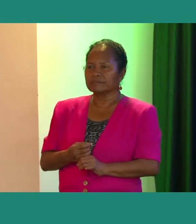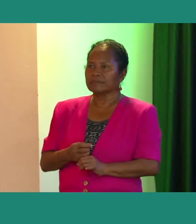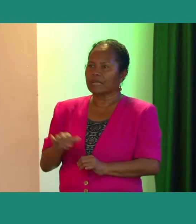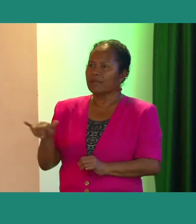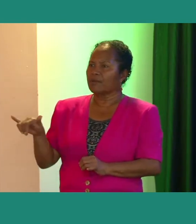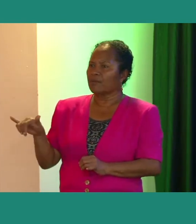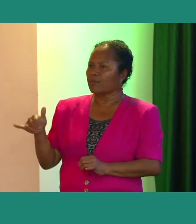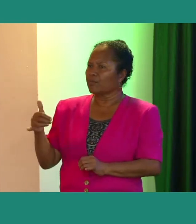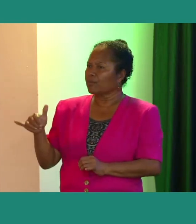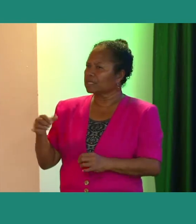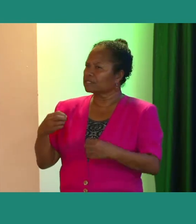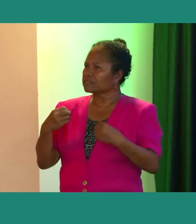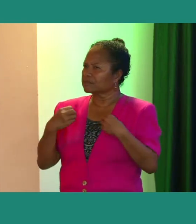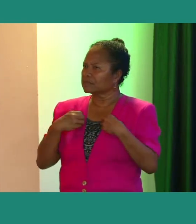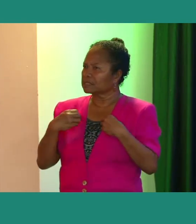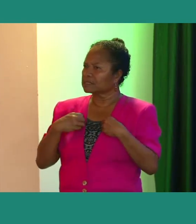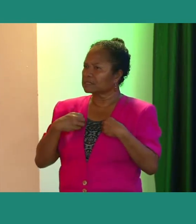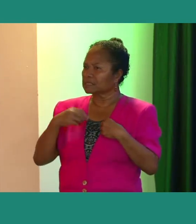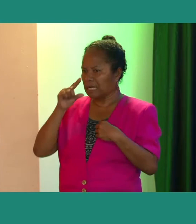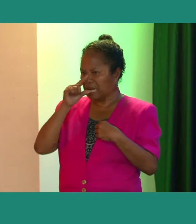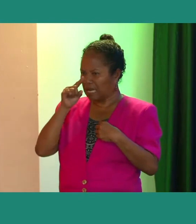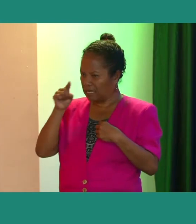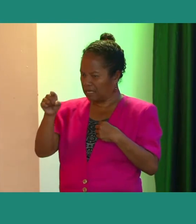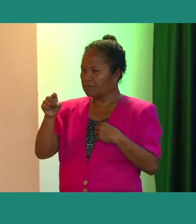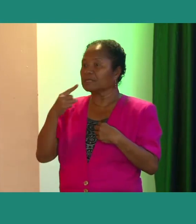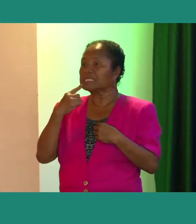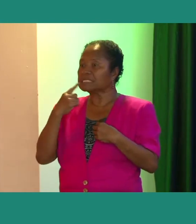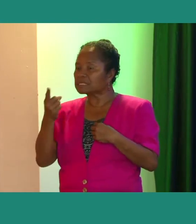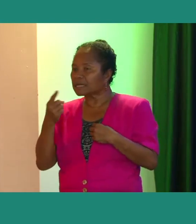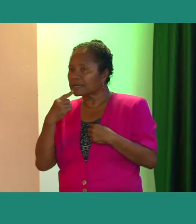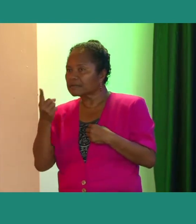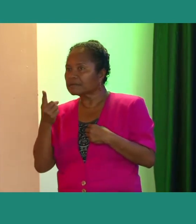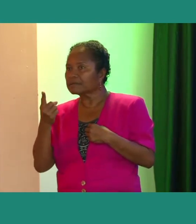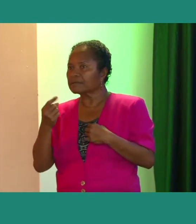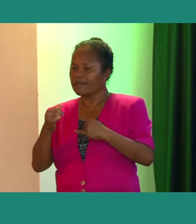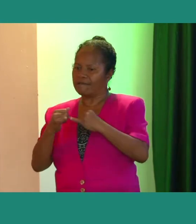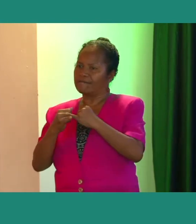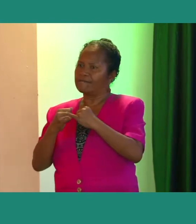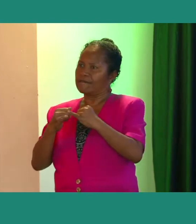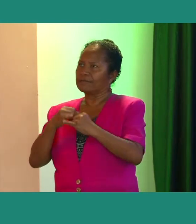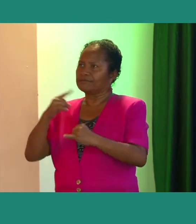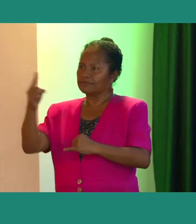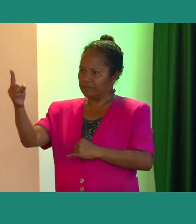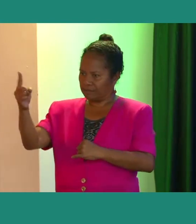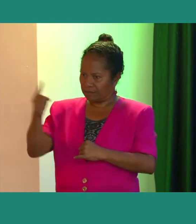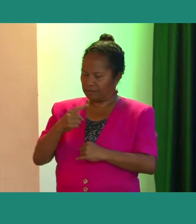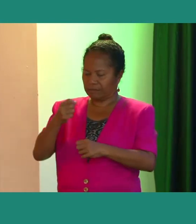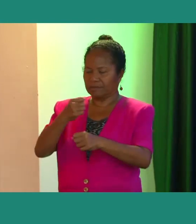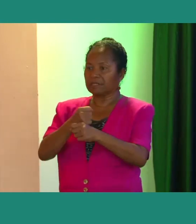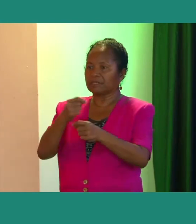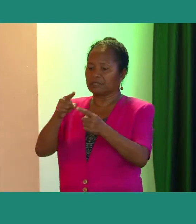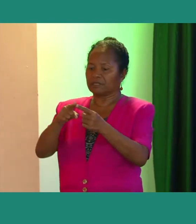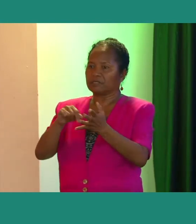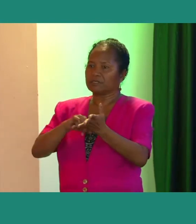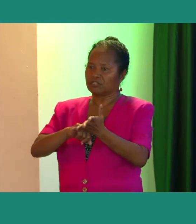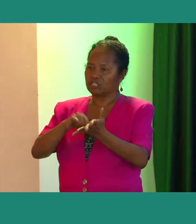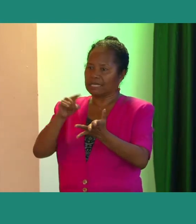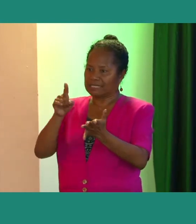which businesses can you say have been very responsive to the GESI policy, and